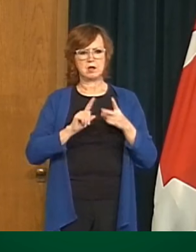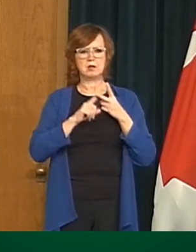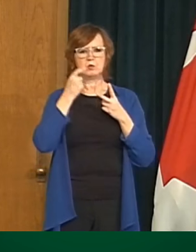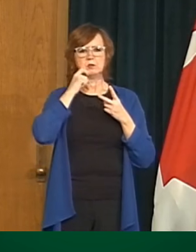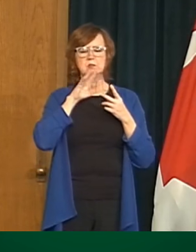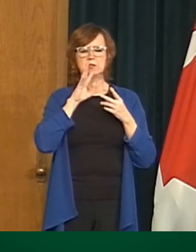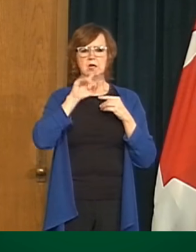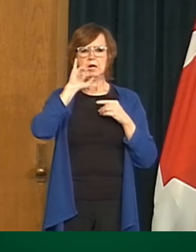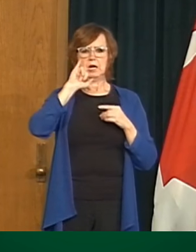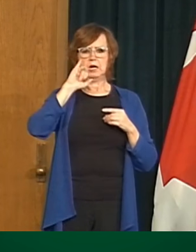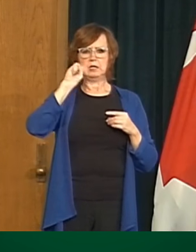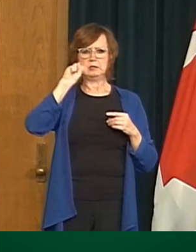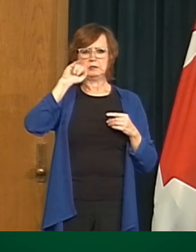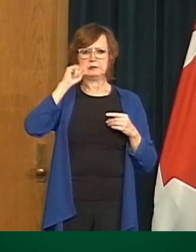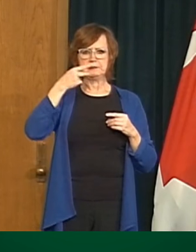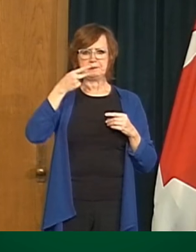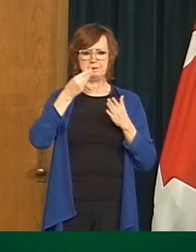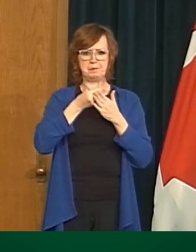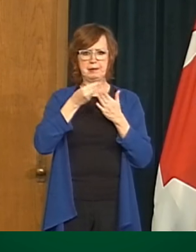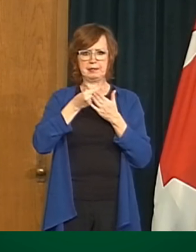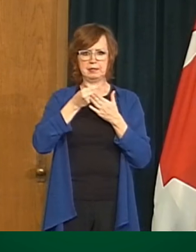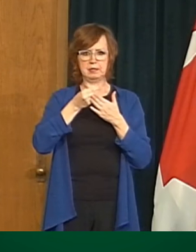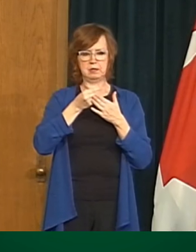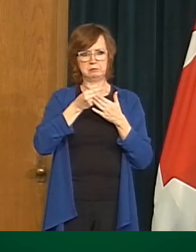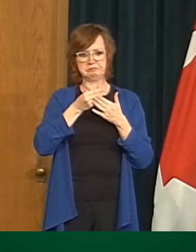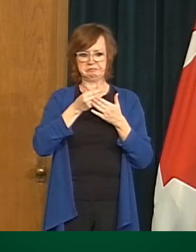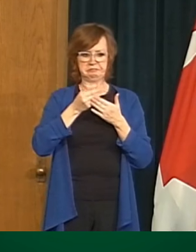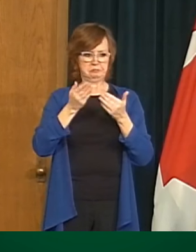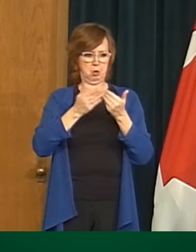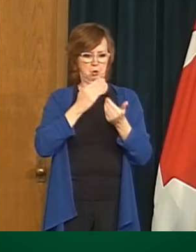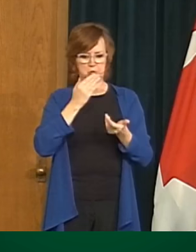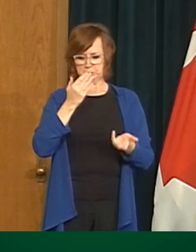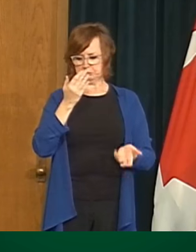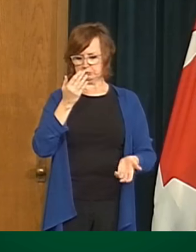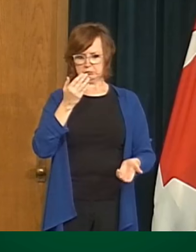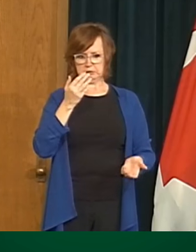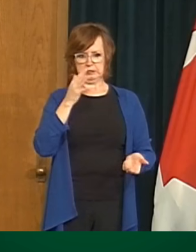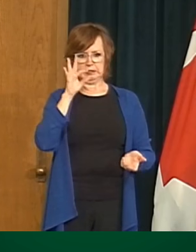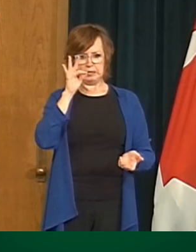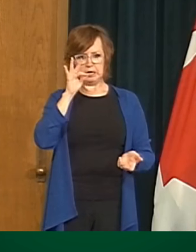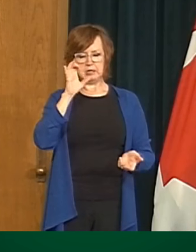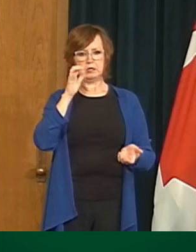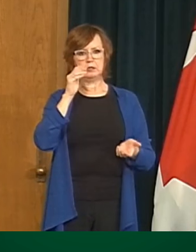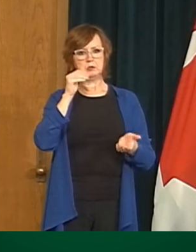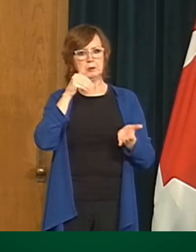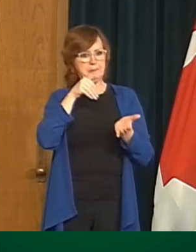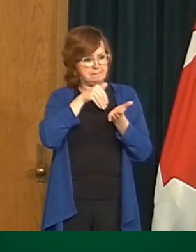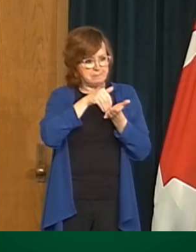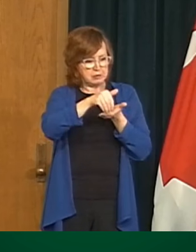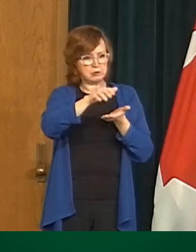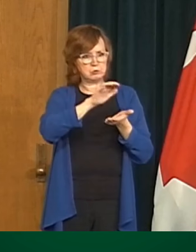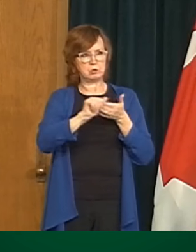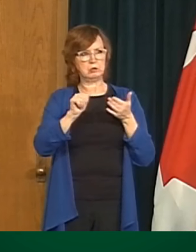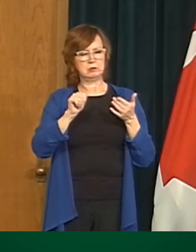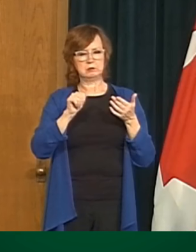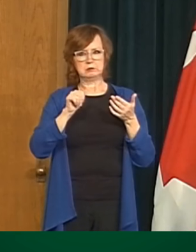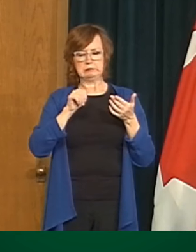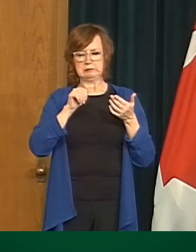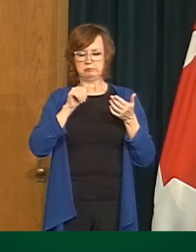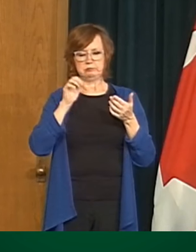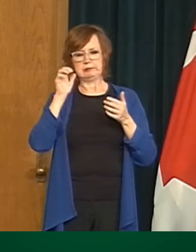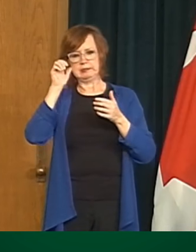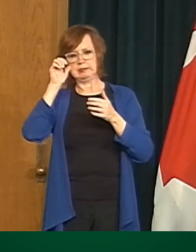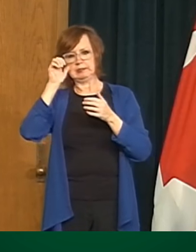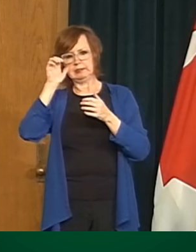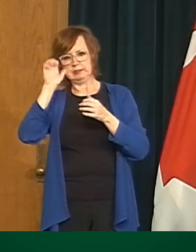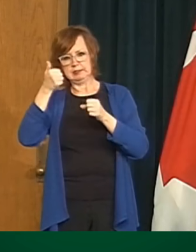funding. There's almost $900 million package that's available from the federal government over the 10 years, well, I guess 8 years left,